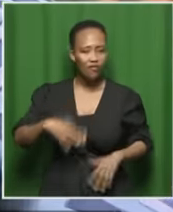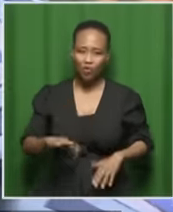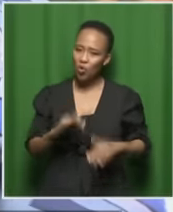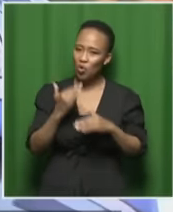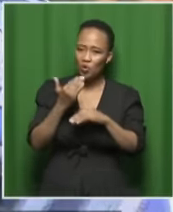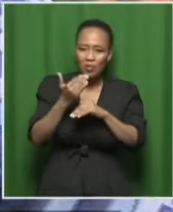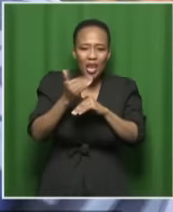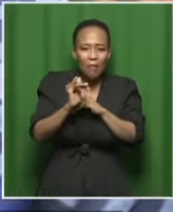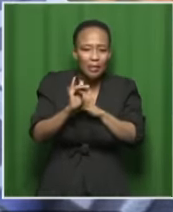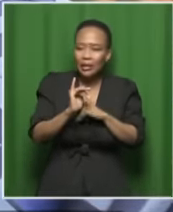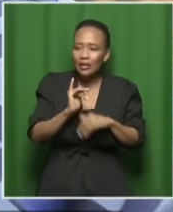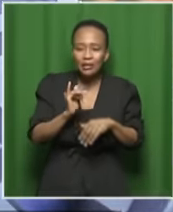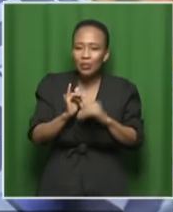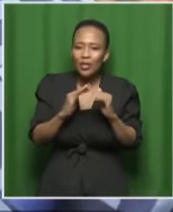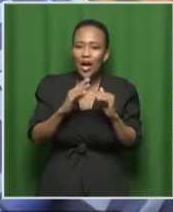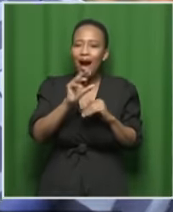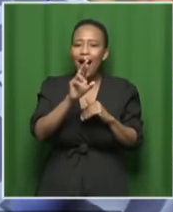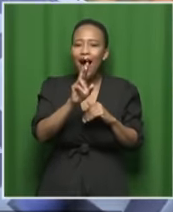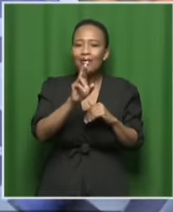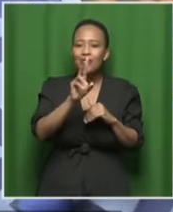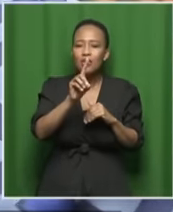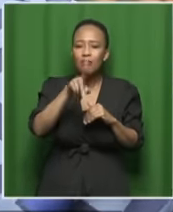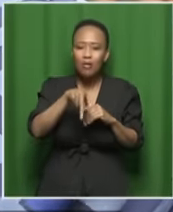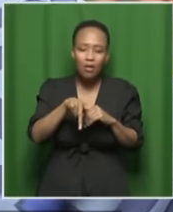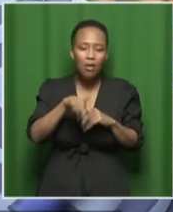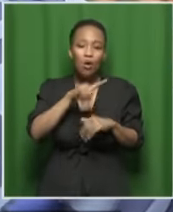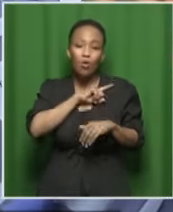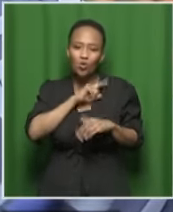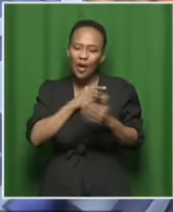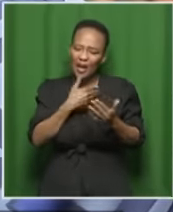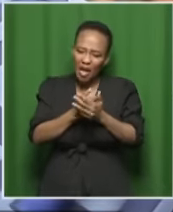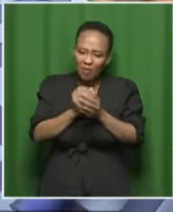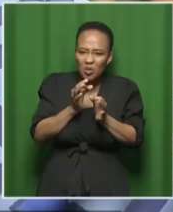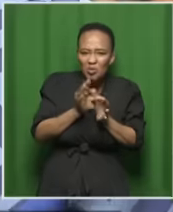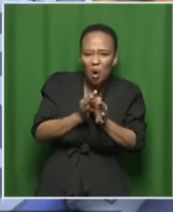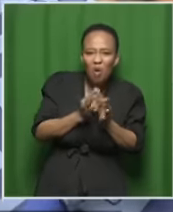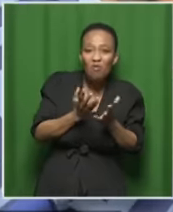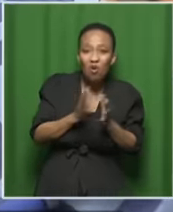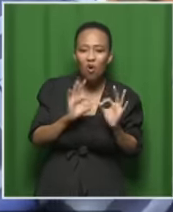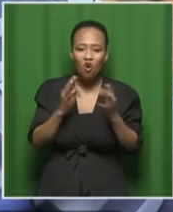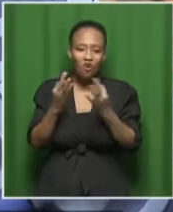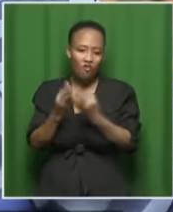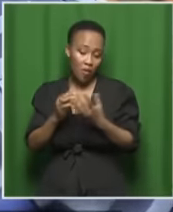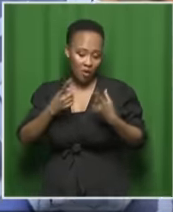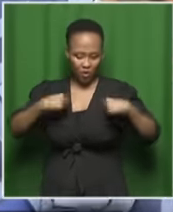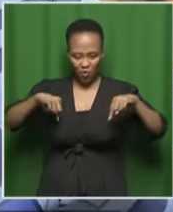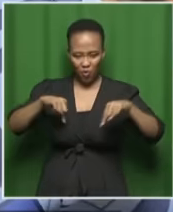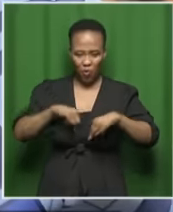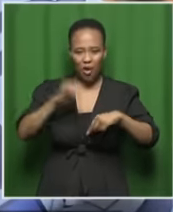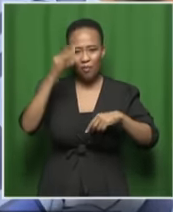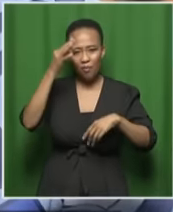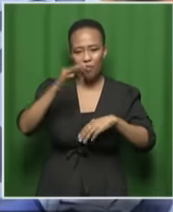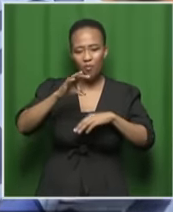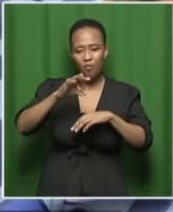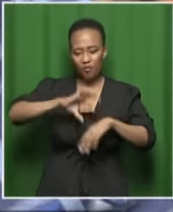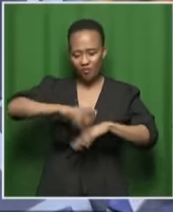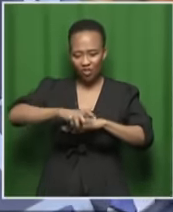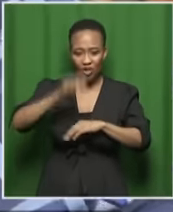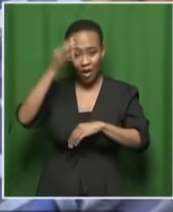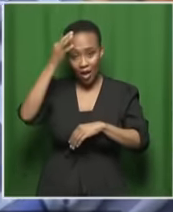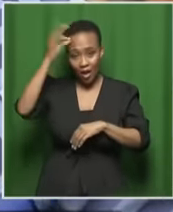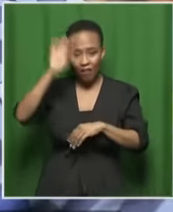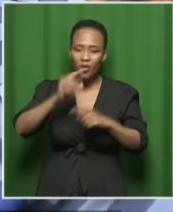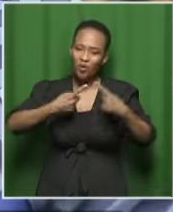for your family and might not assist you. So this is a kind of intervention that we are having as a provincial government, just to observe the importance of this day, or